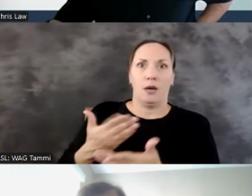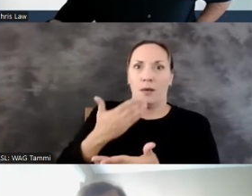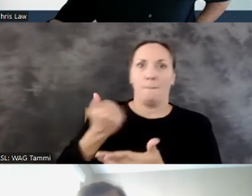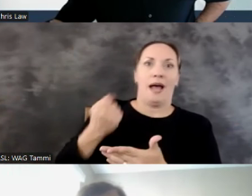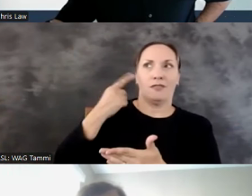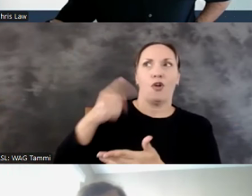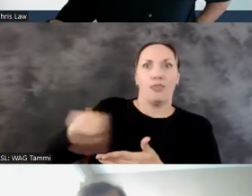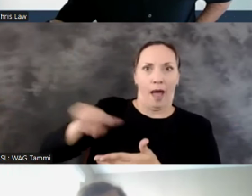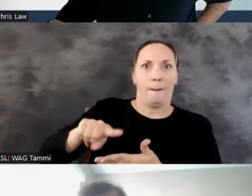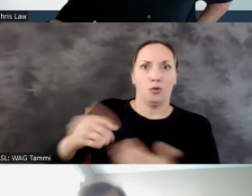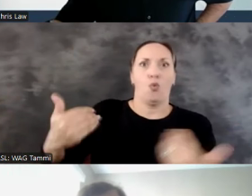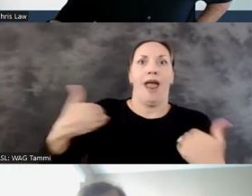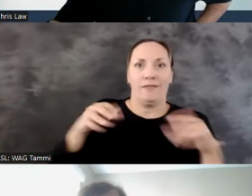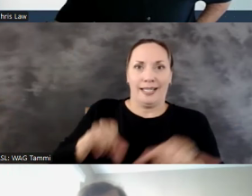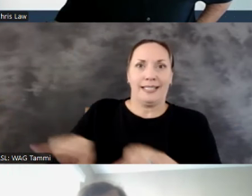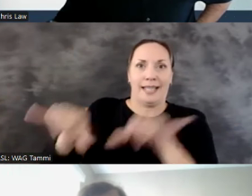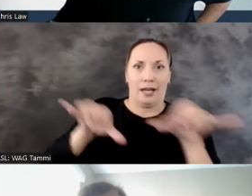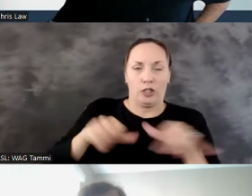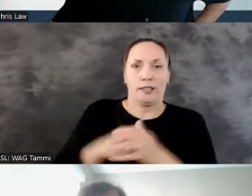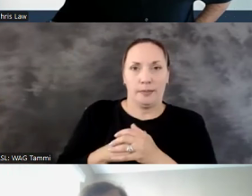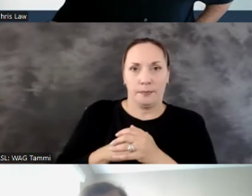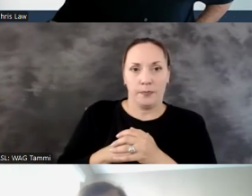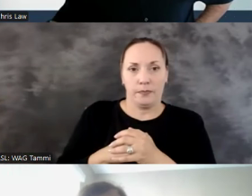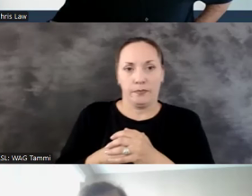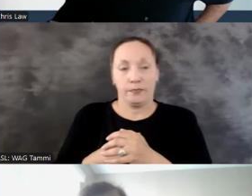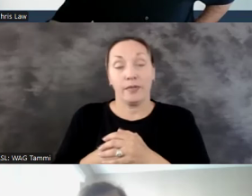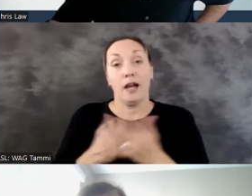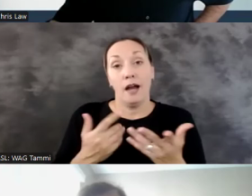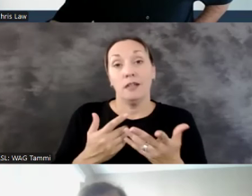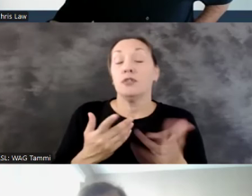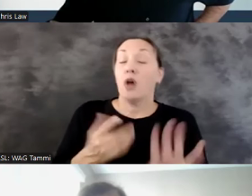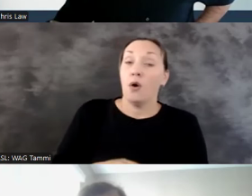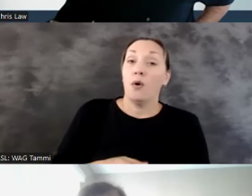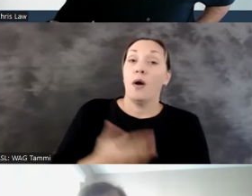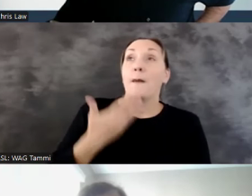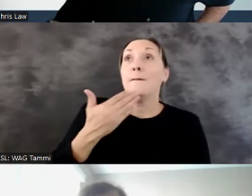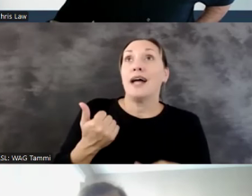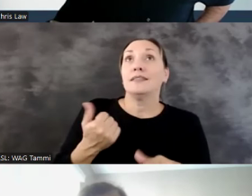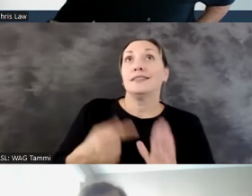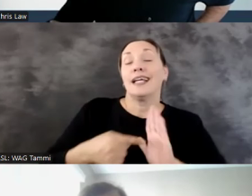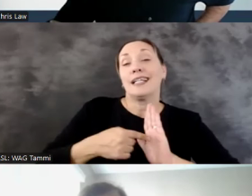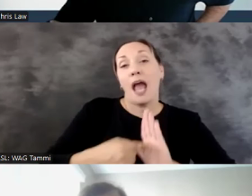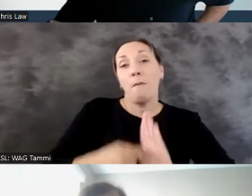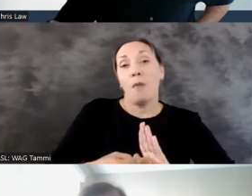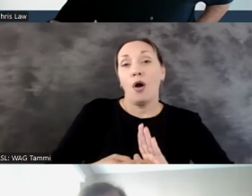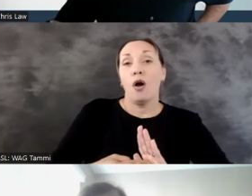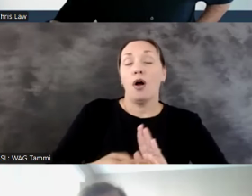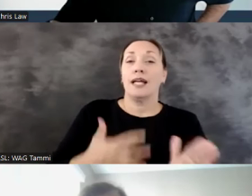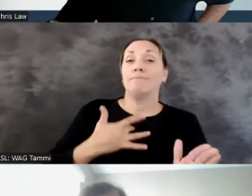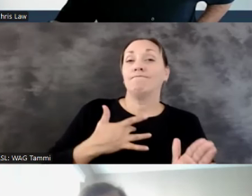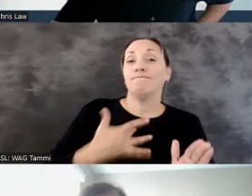standards come to be. Okay. So here's the best example that I like to share with